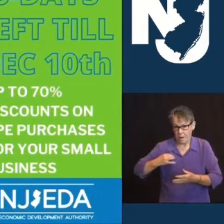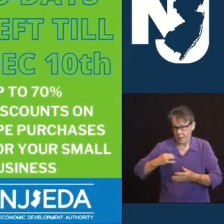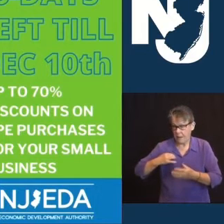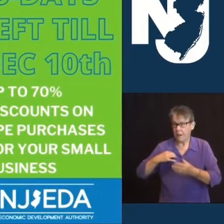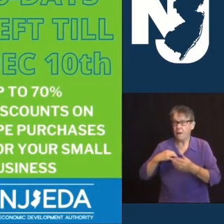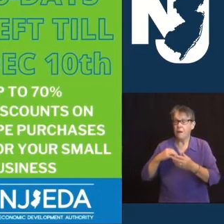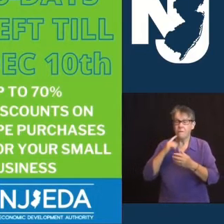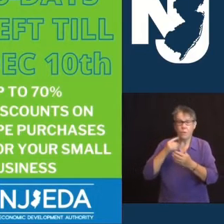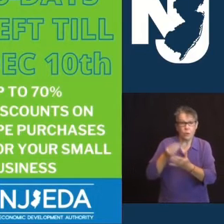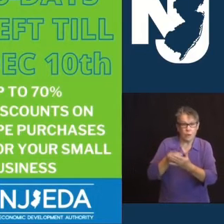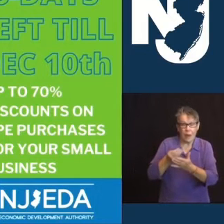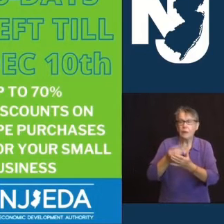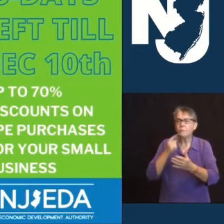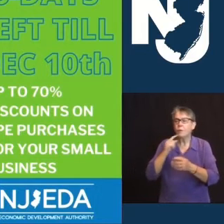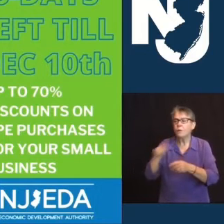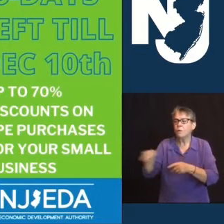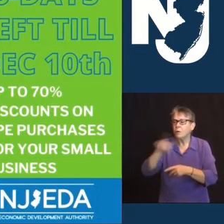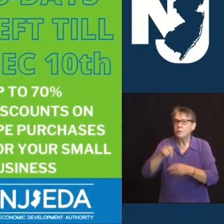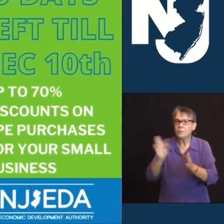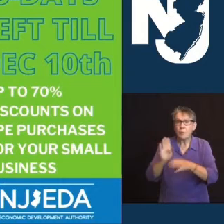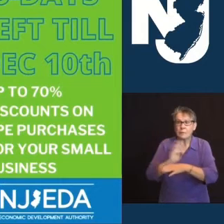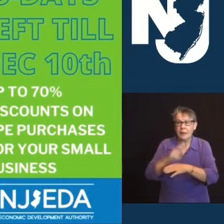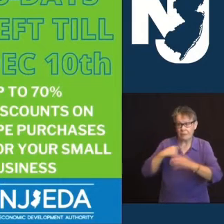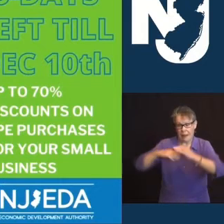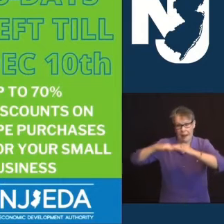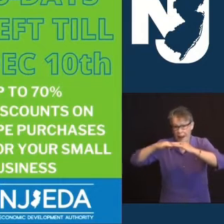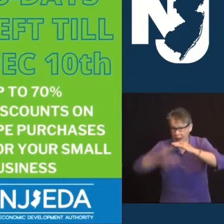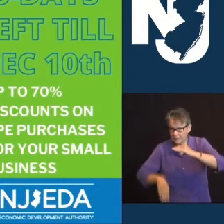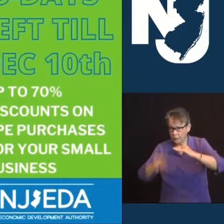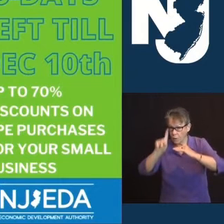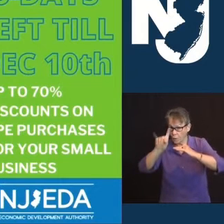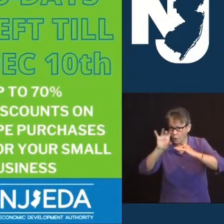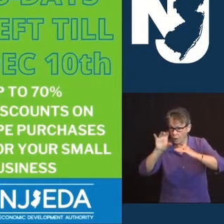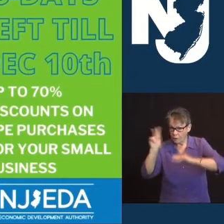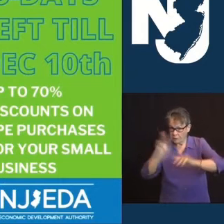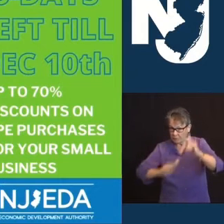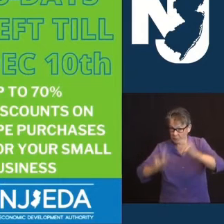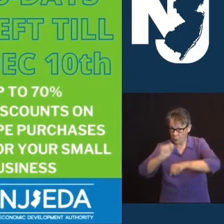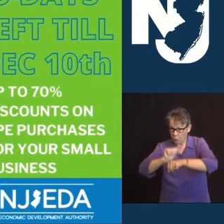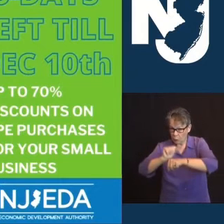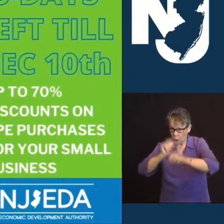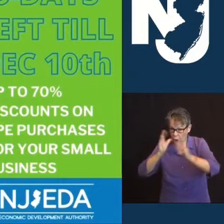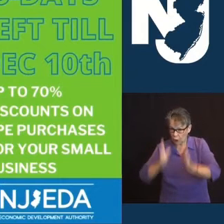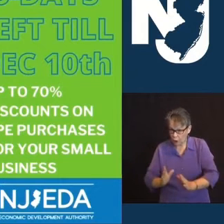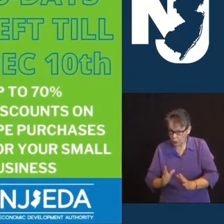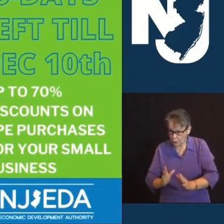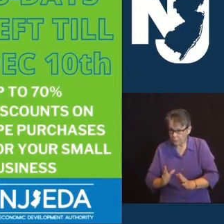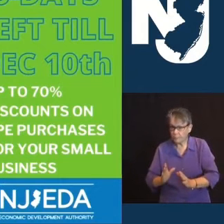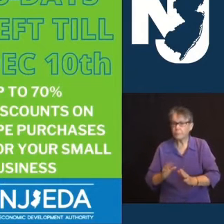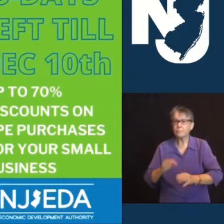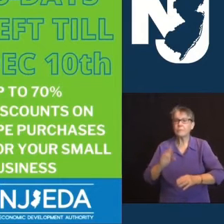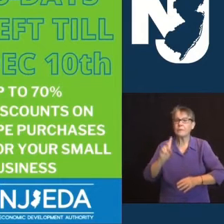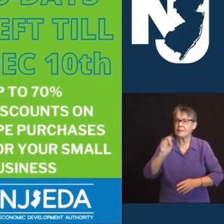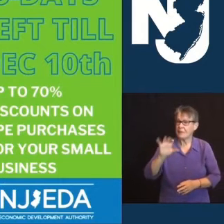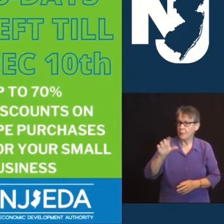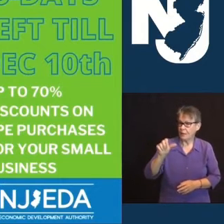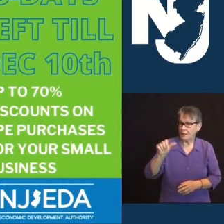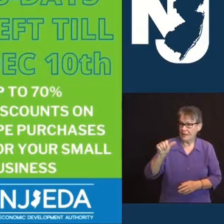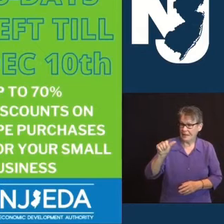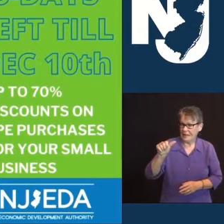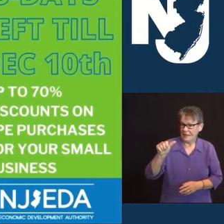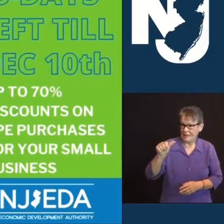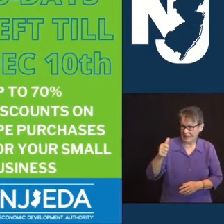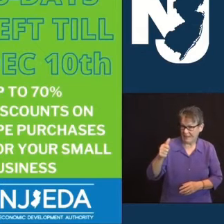is this Thursday, December 10th. Participation, by the way, can mean discounts of up to 70% off the purchase